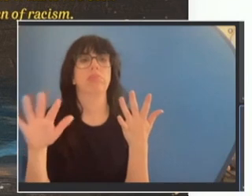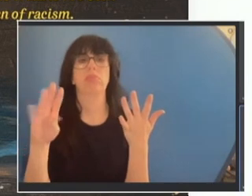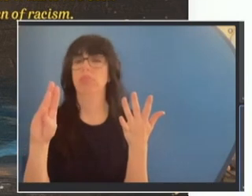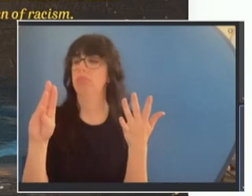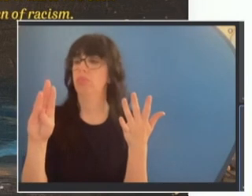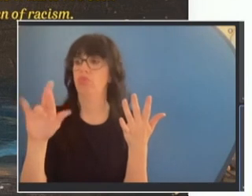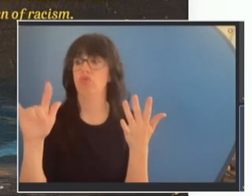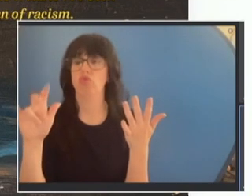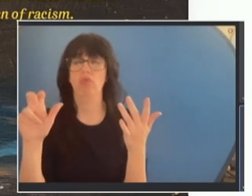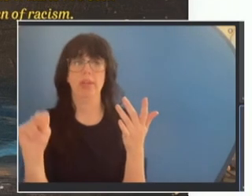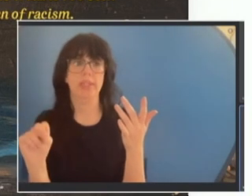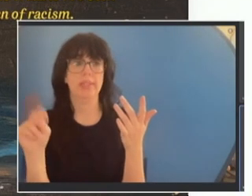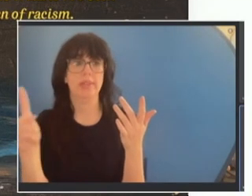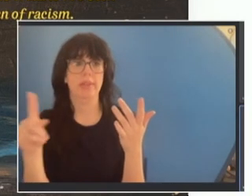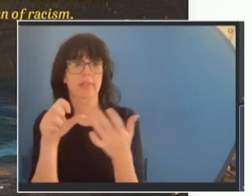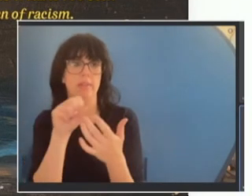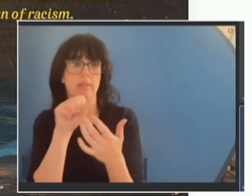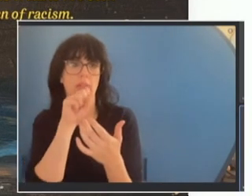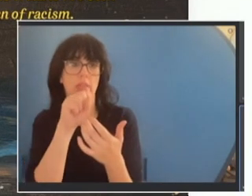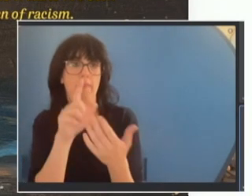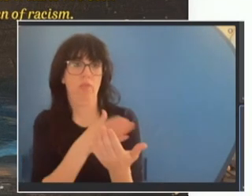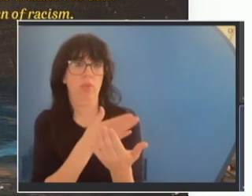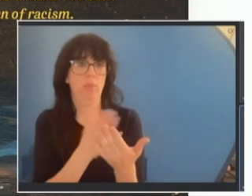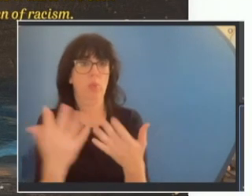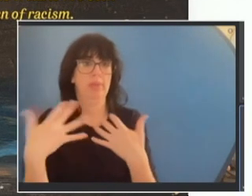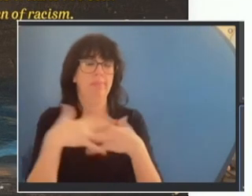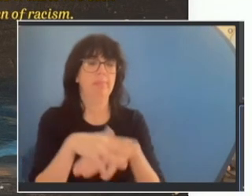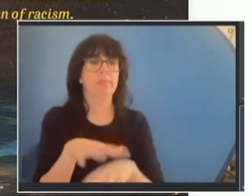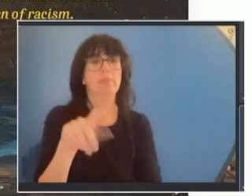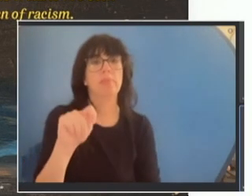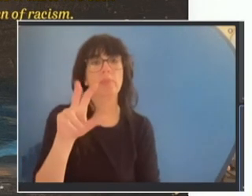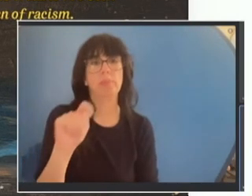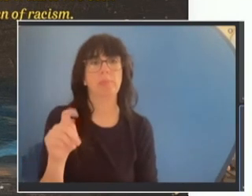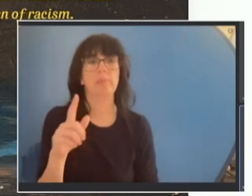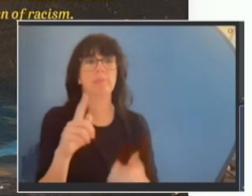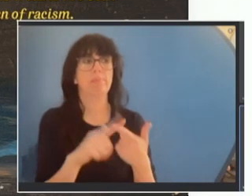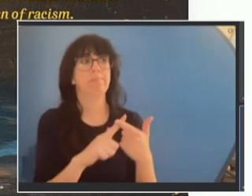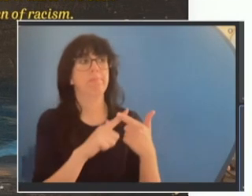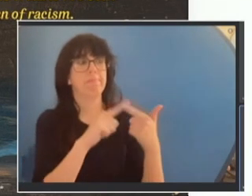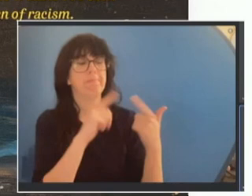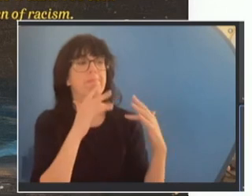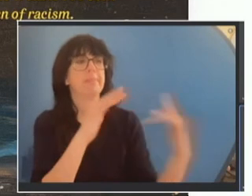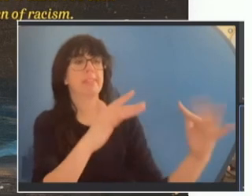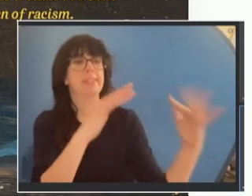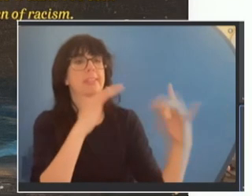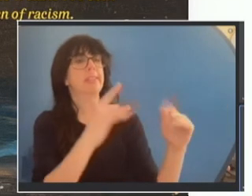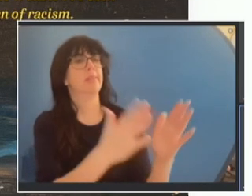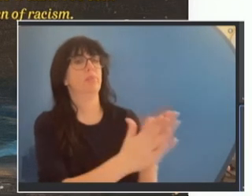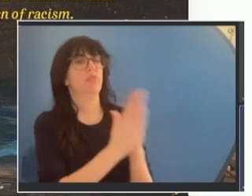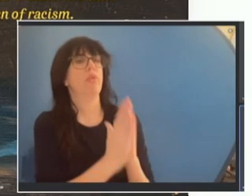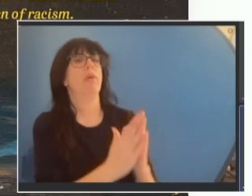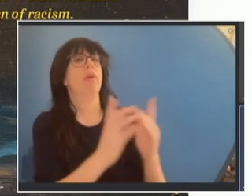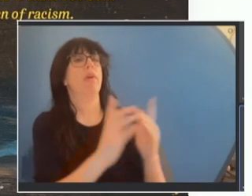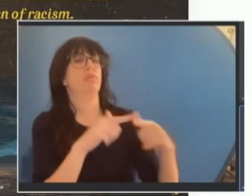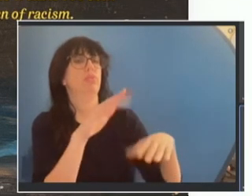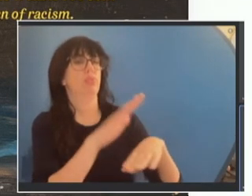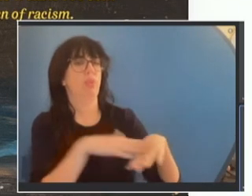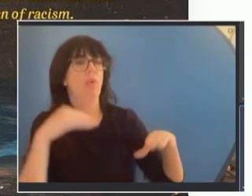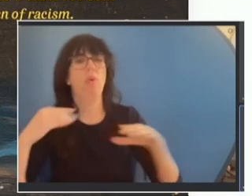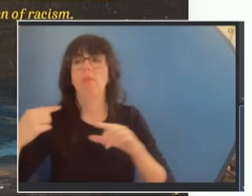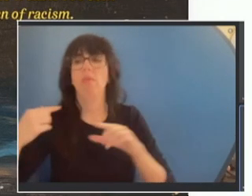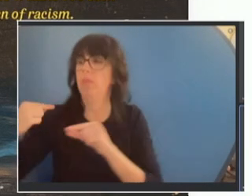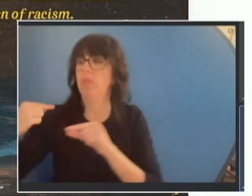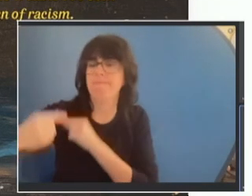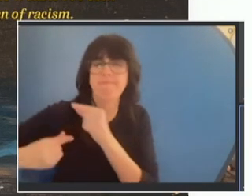into the text. Sing, pray on, to call on the hopes of the ancestors. Born